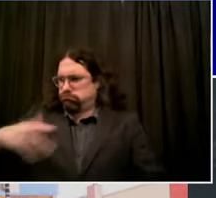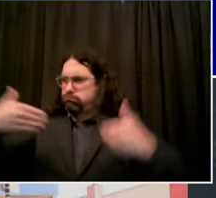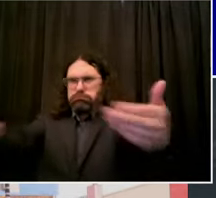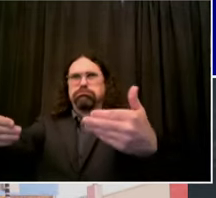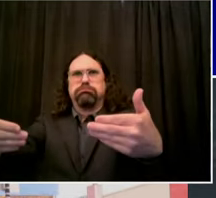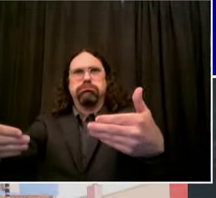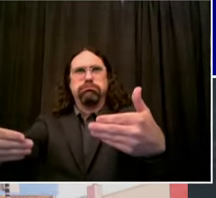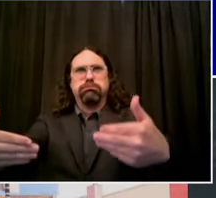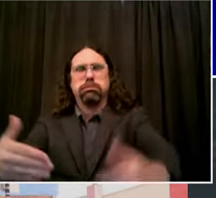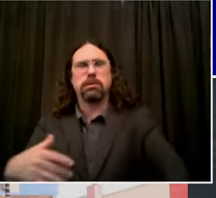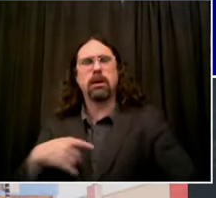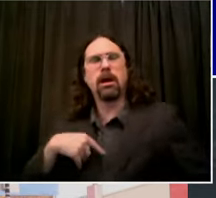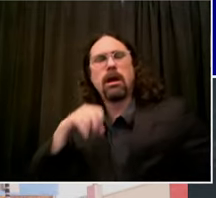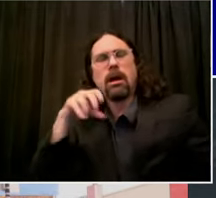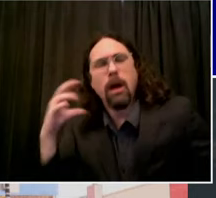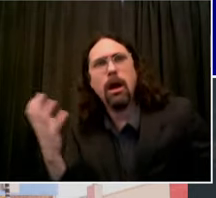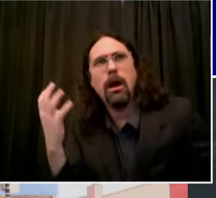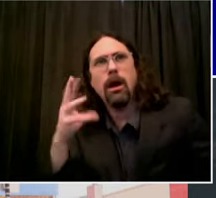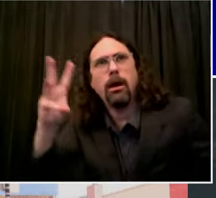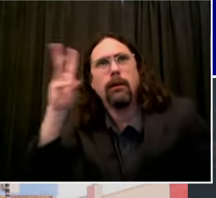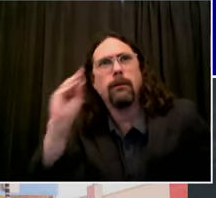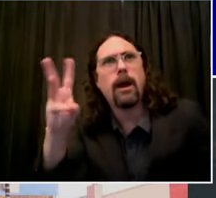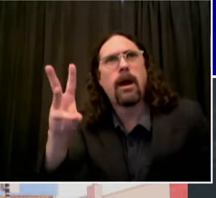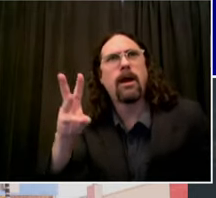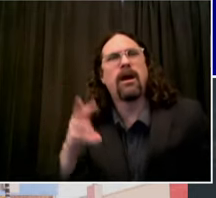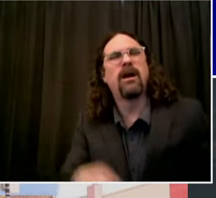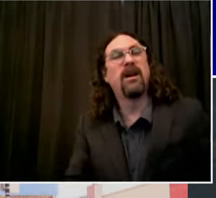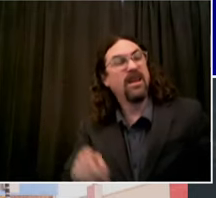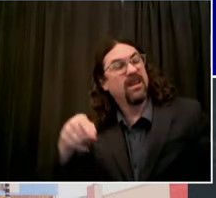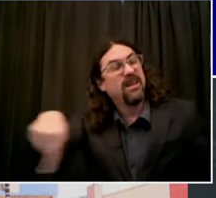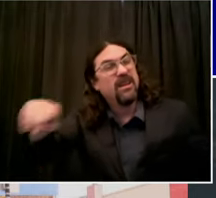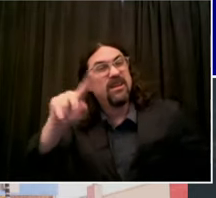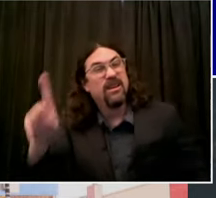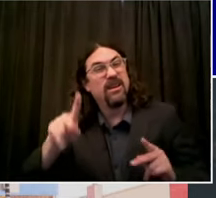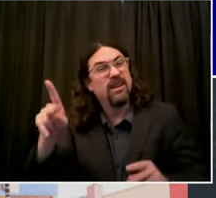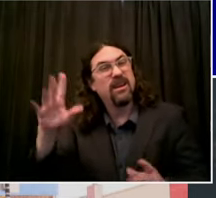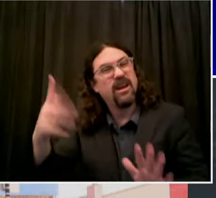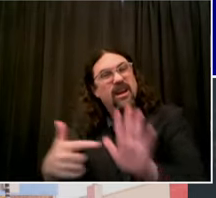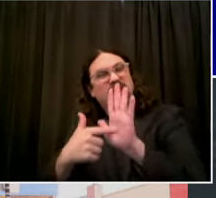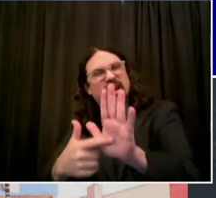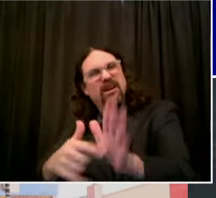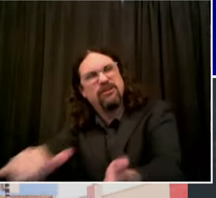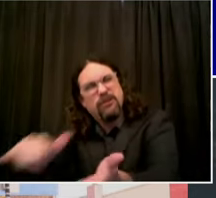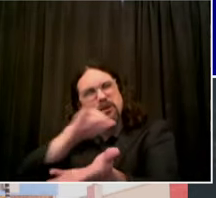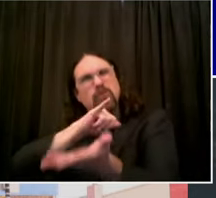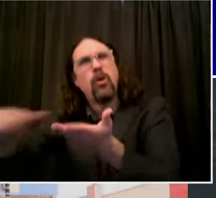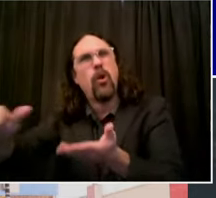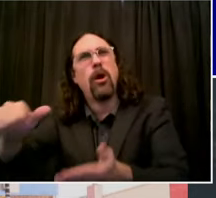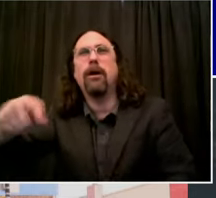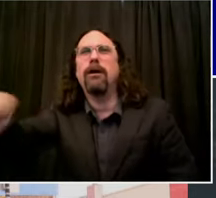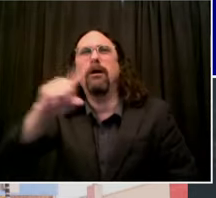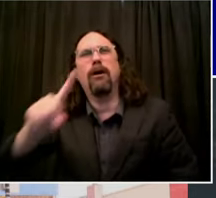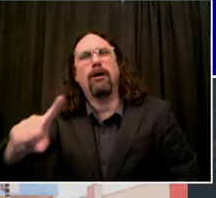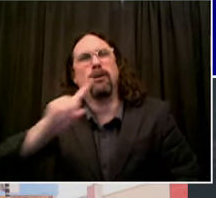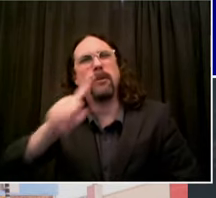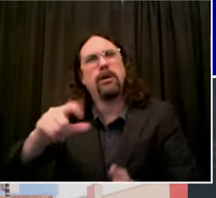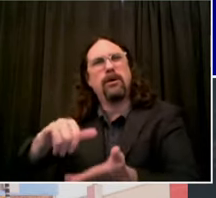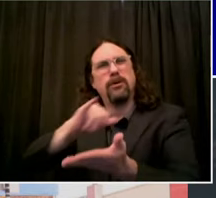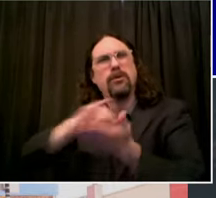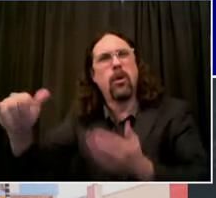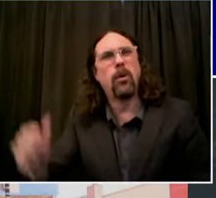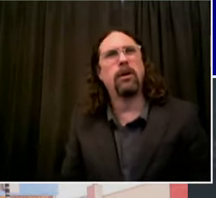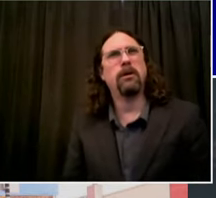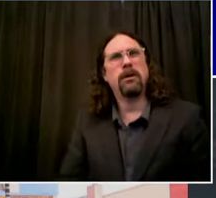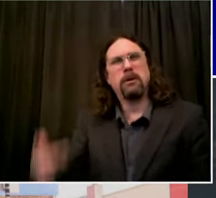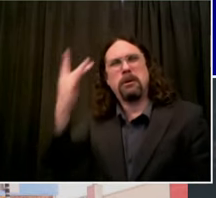York City. There are so many good young people in this city who I want to tell, all of them, all the youth of New